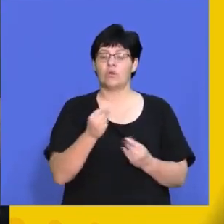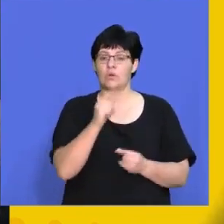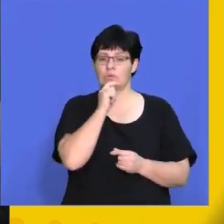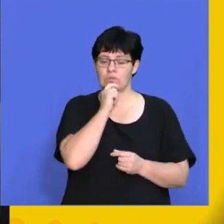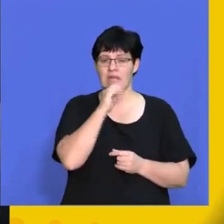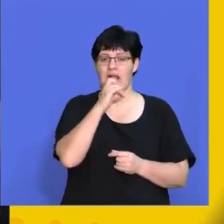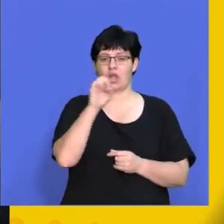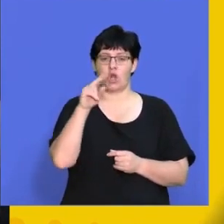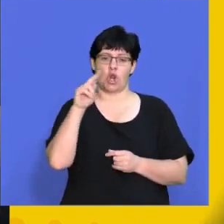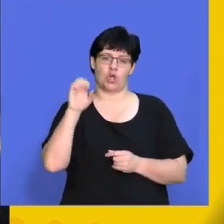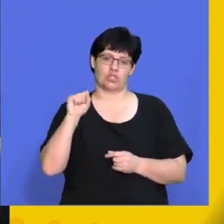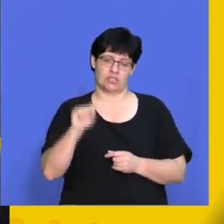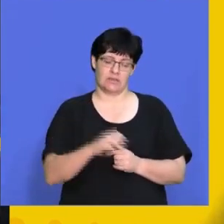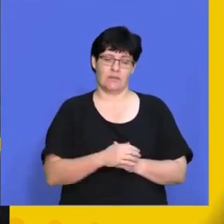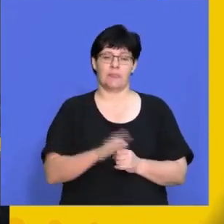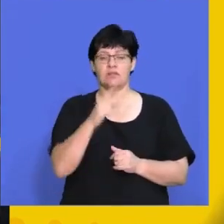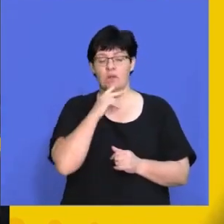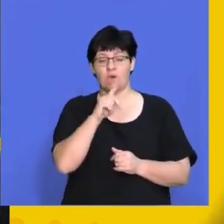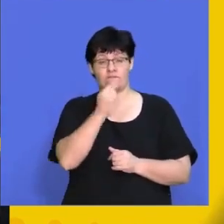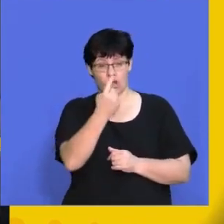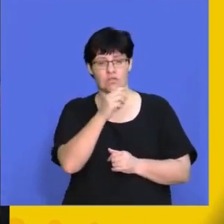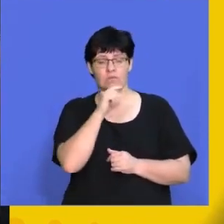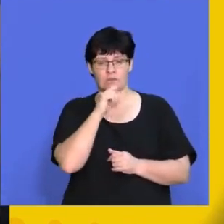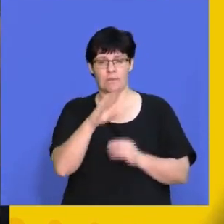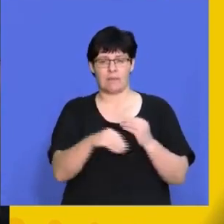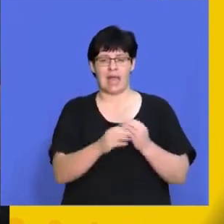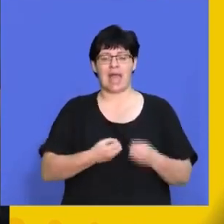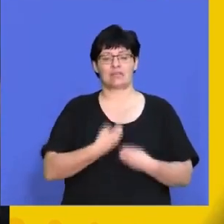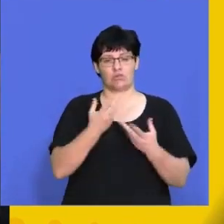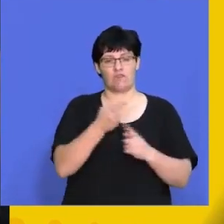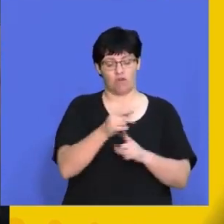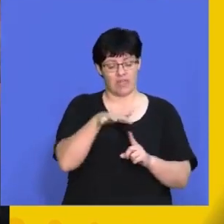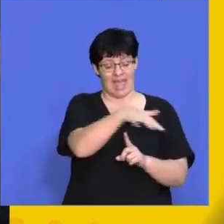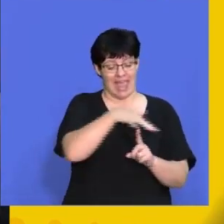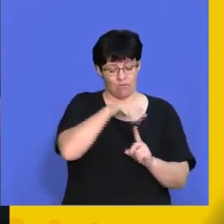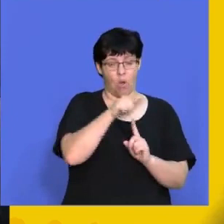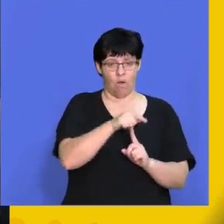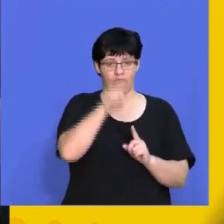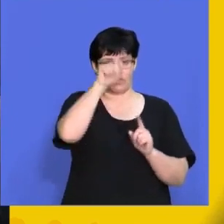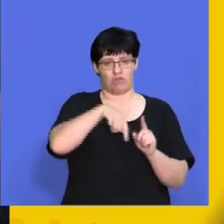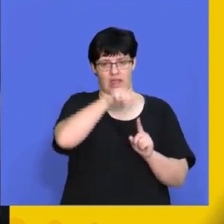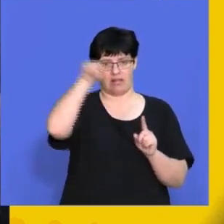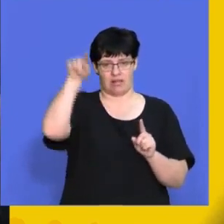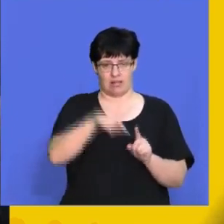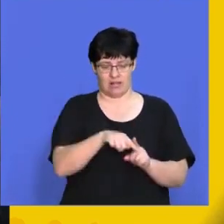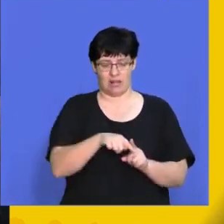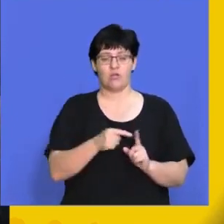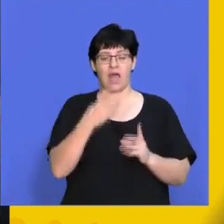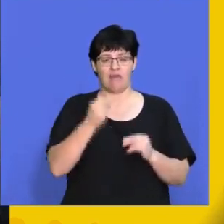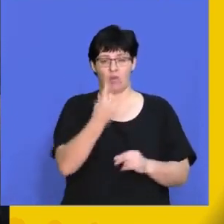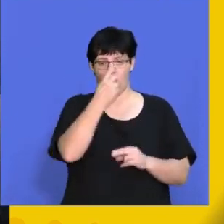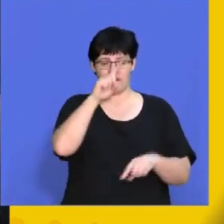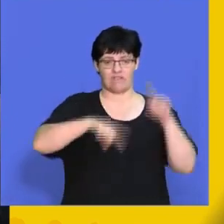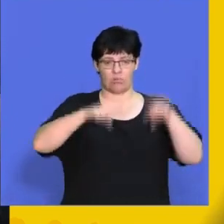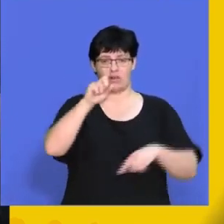using your calculus. All right, so first of all, we need to get an expression for the area of that triangle. And we saw that we had